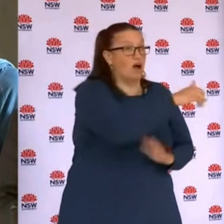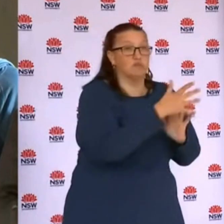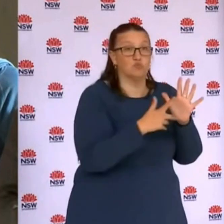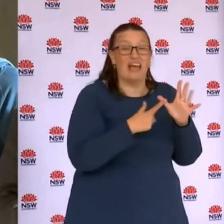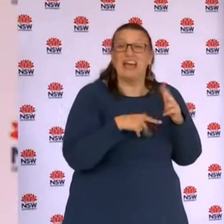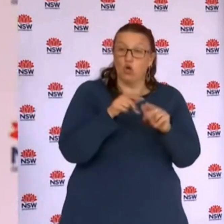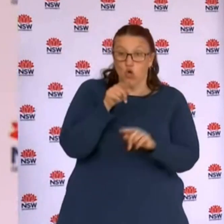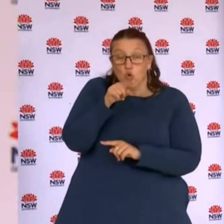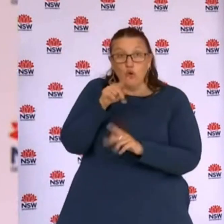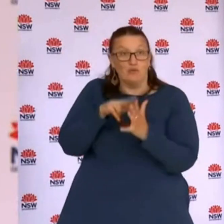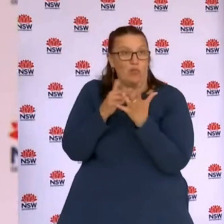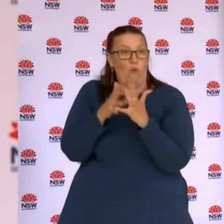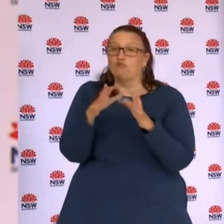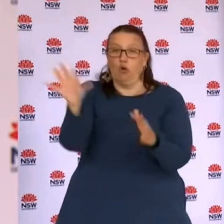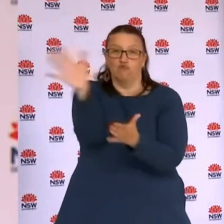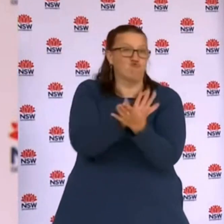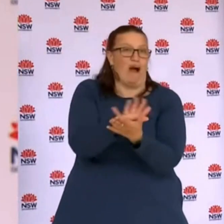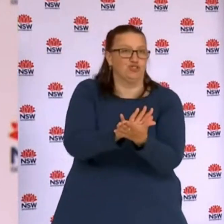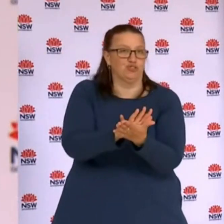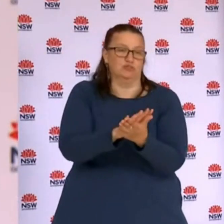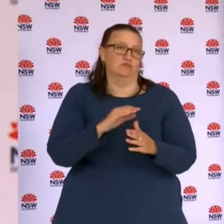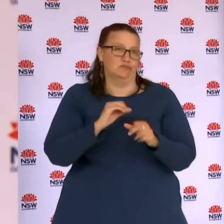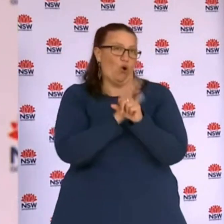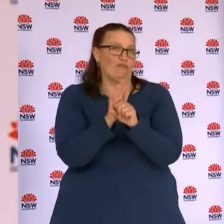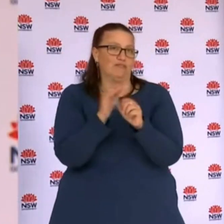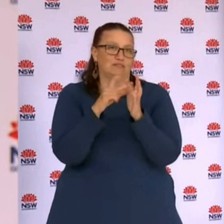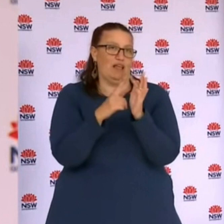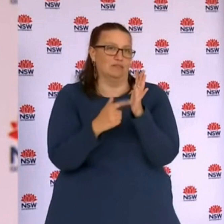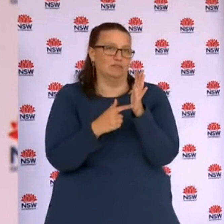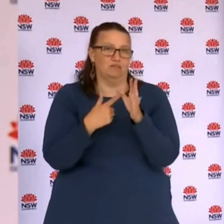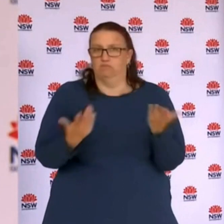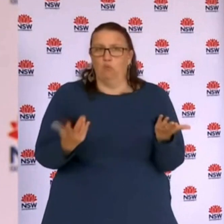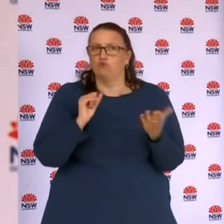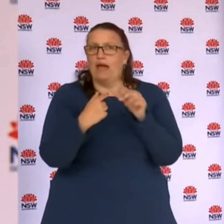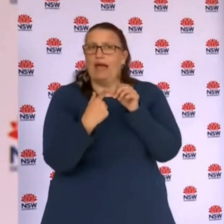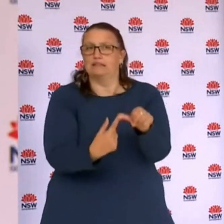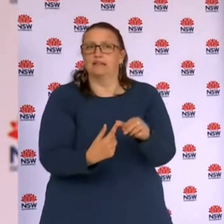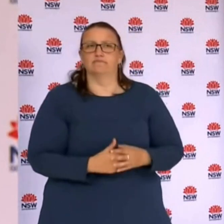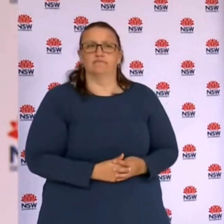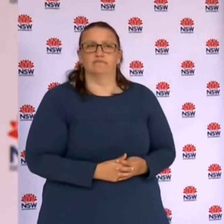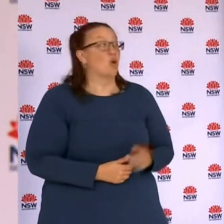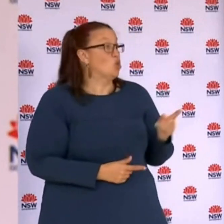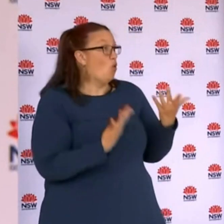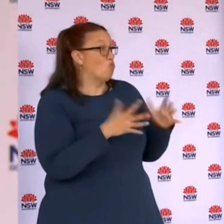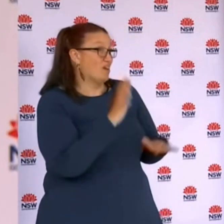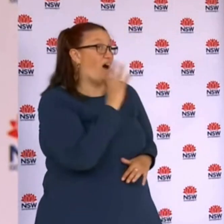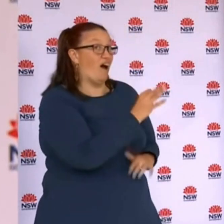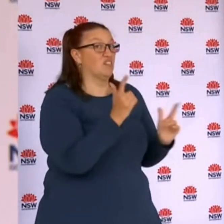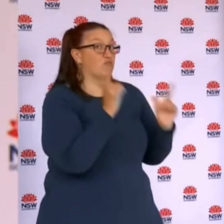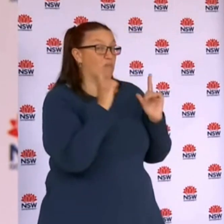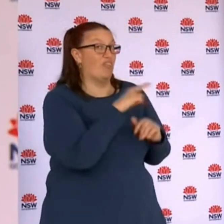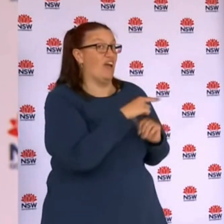your response to him? I guess the first thing I'd say is when we've already asked the question, you had an answer from the Premier, that would be